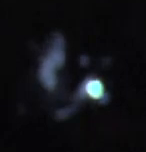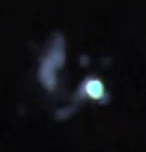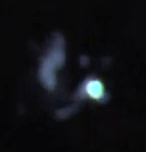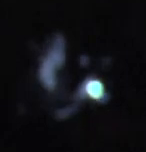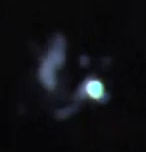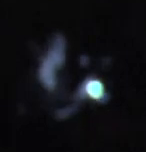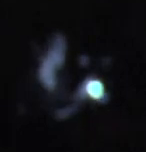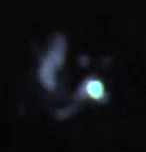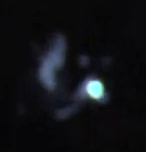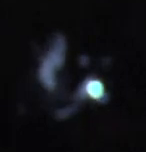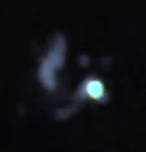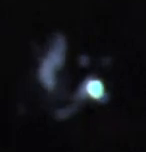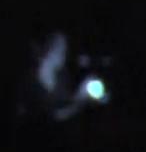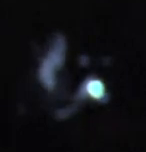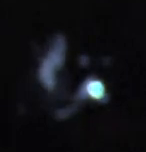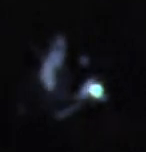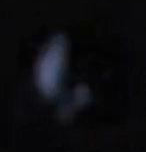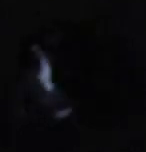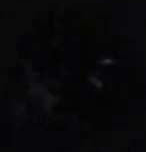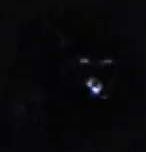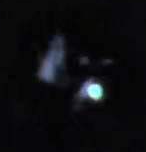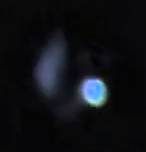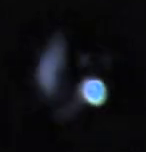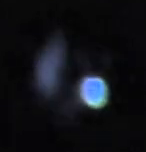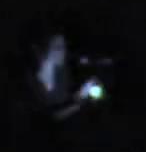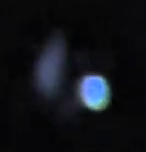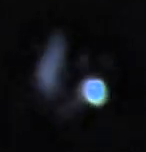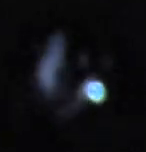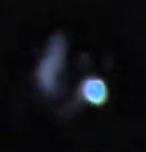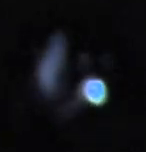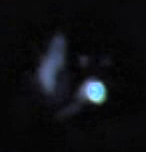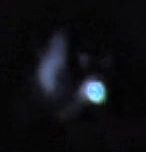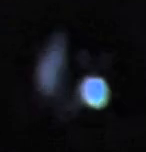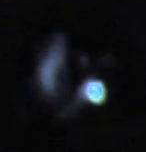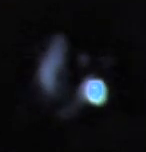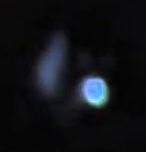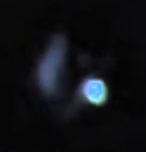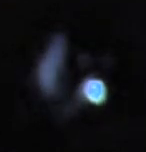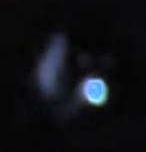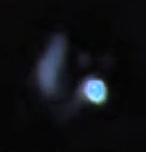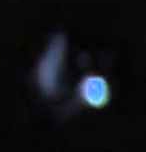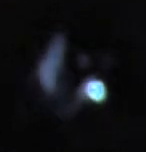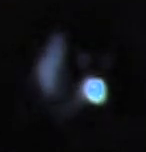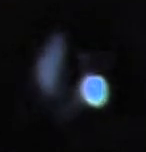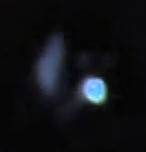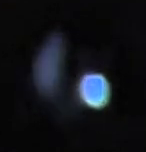so much little kids they can effortlessly say what's